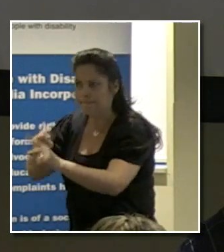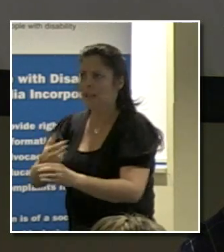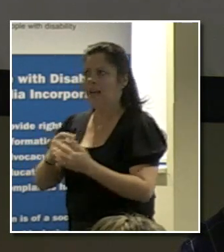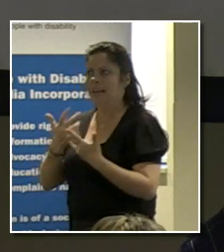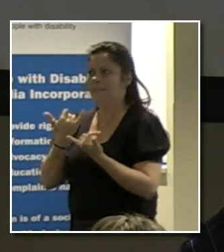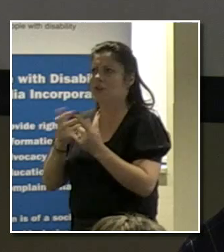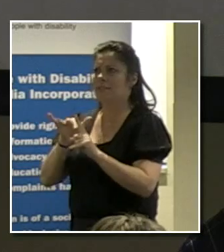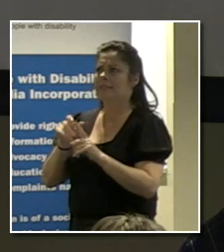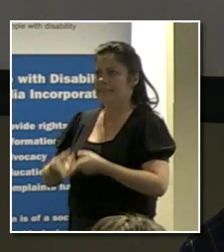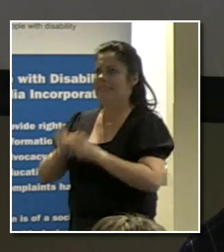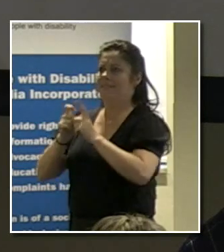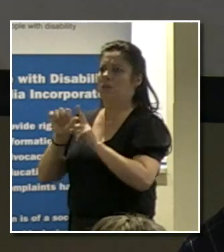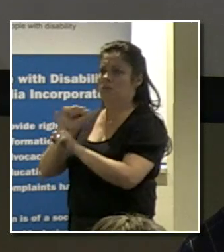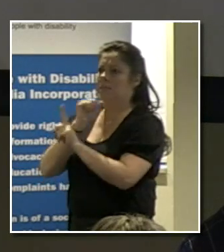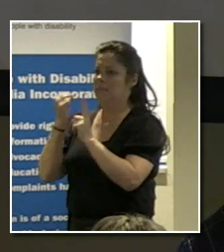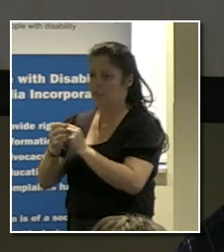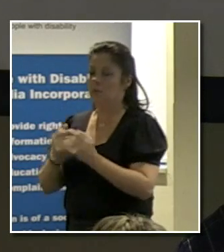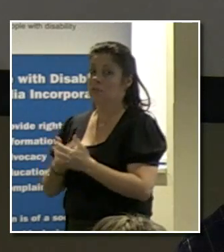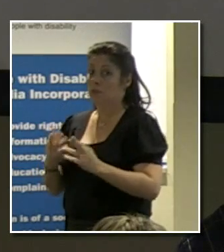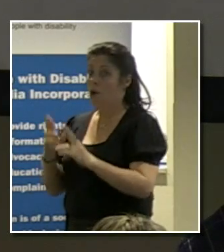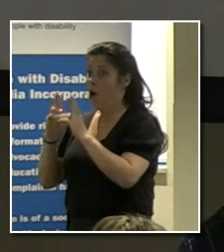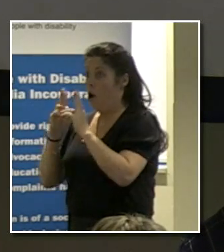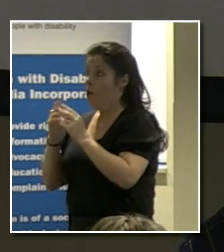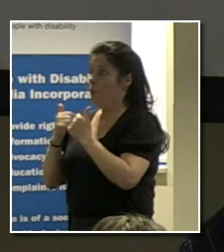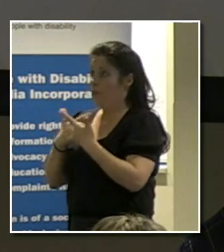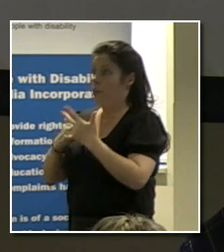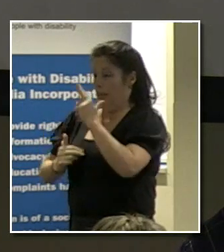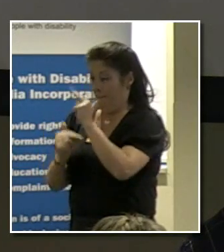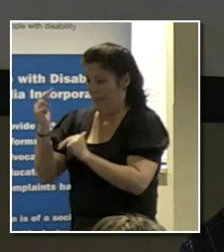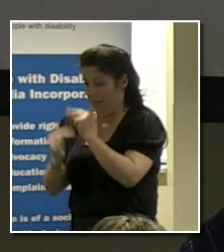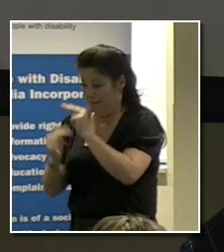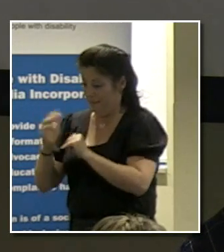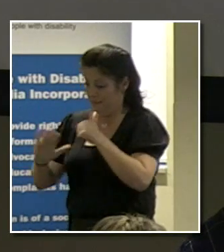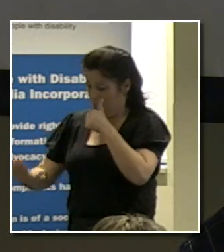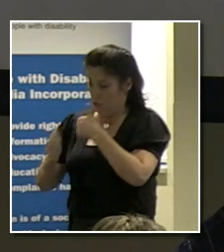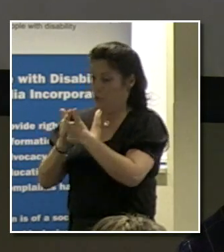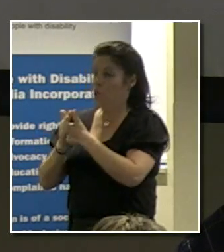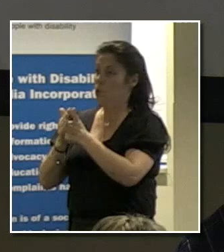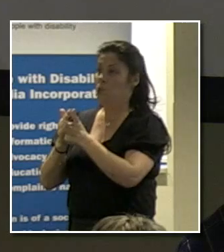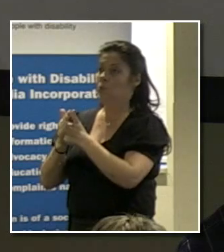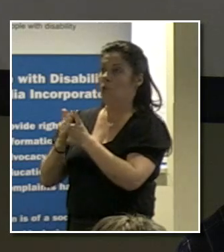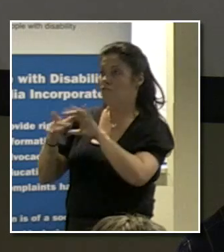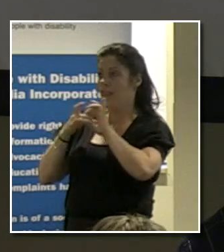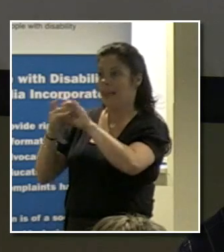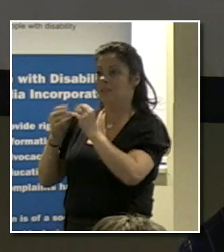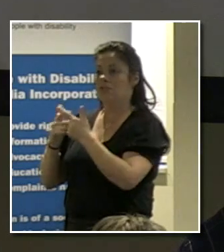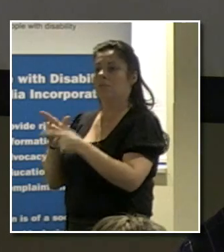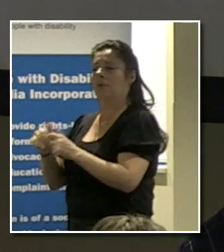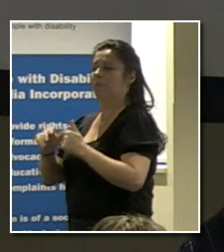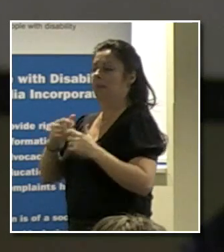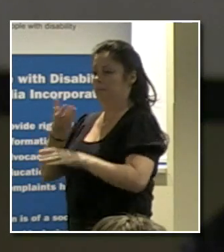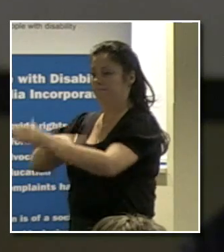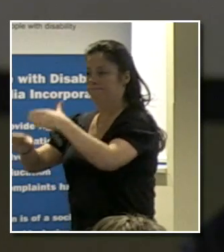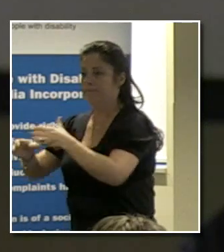hope that we can forge a constructive relationship with the new minister, Christian Porter. Disability issues continue